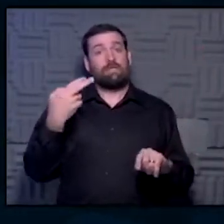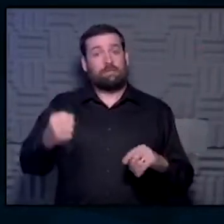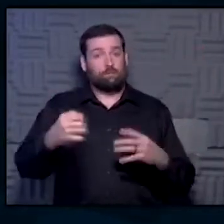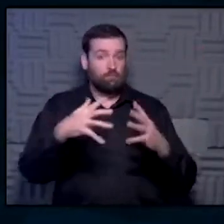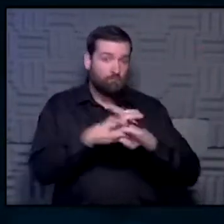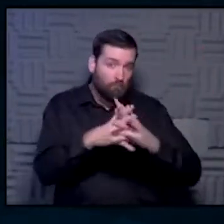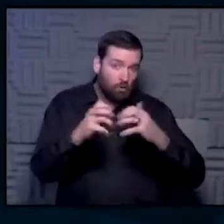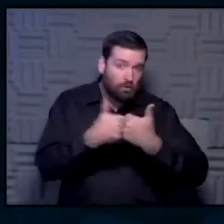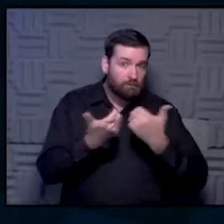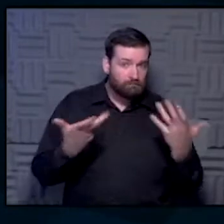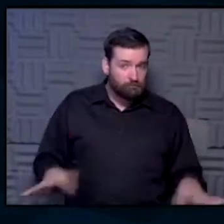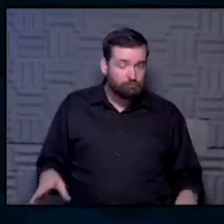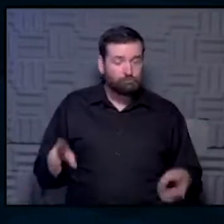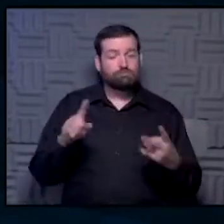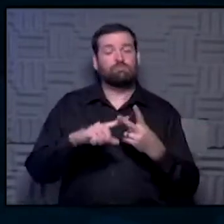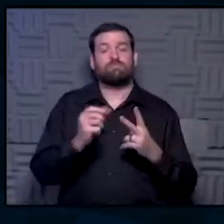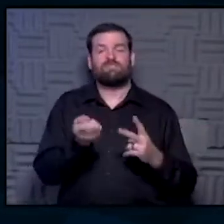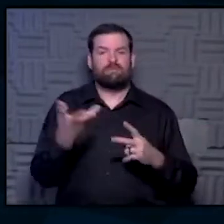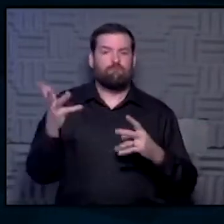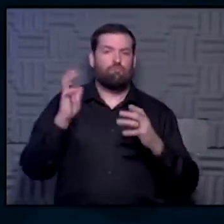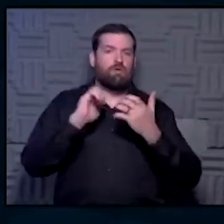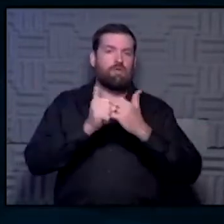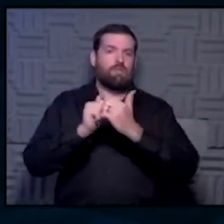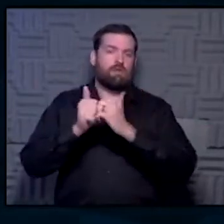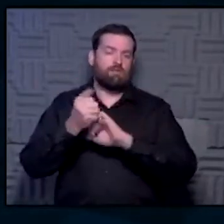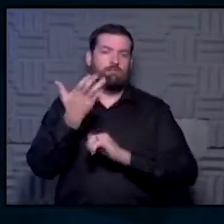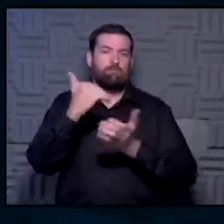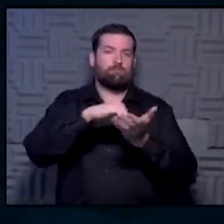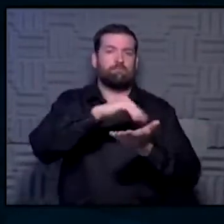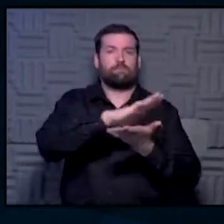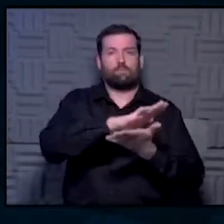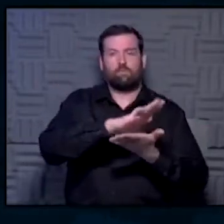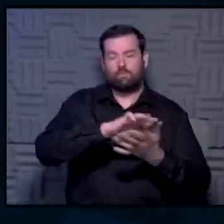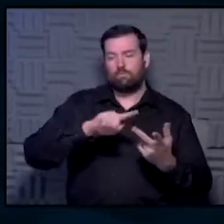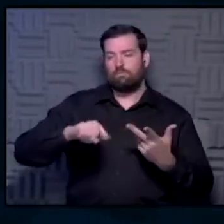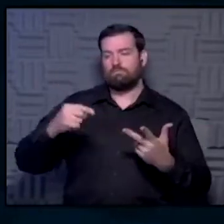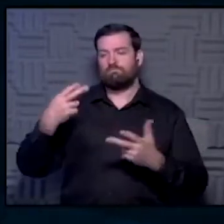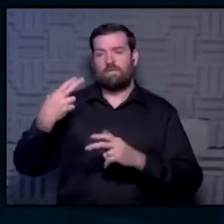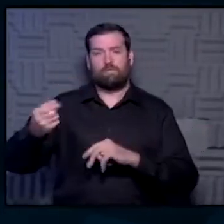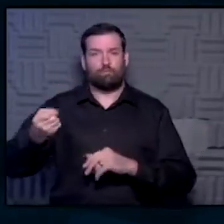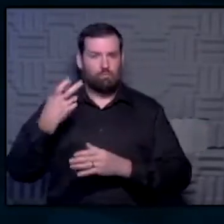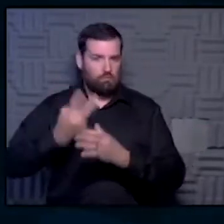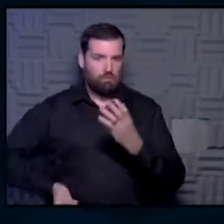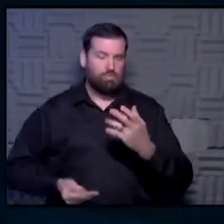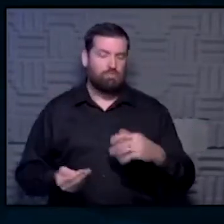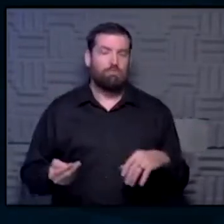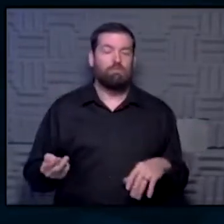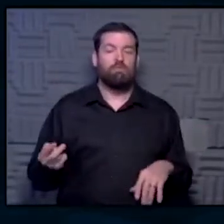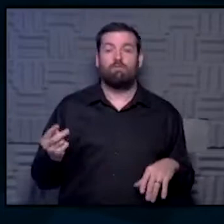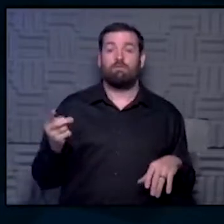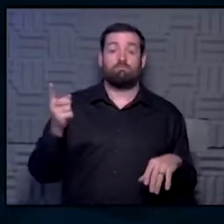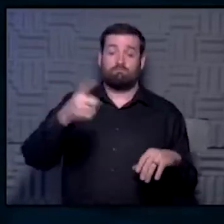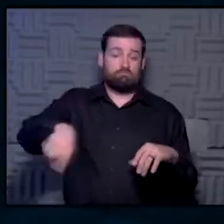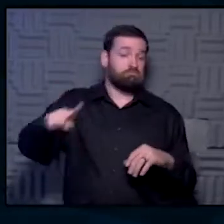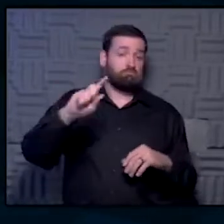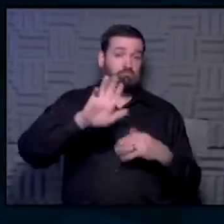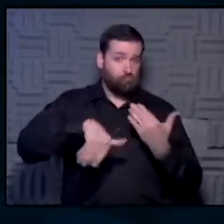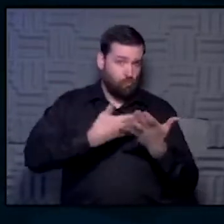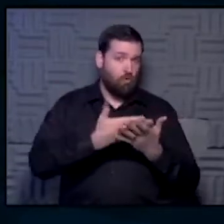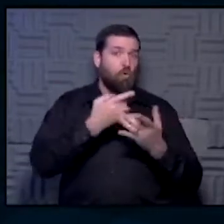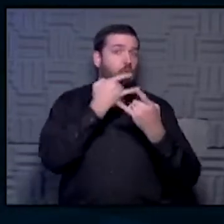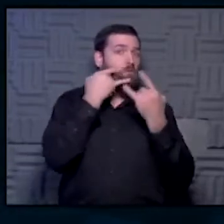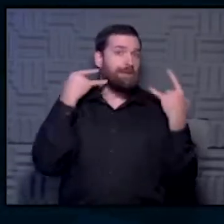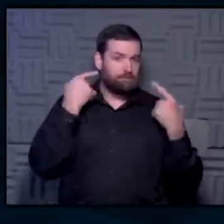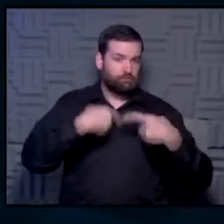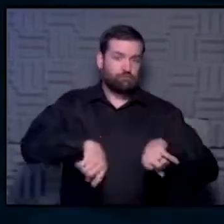and several other athletics throughout the middle school and the high school. And so everyone's masking at school. I know they